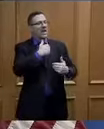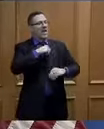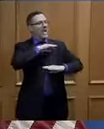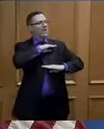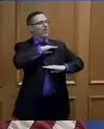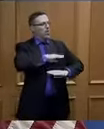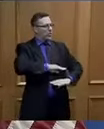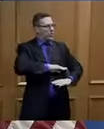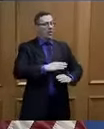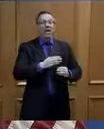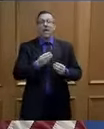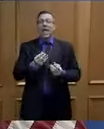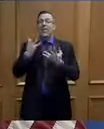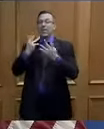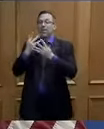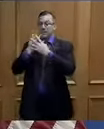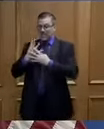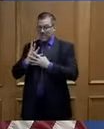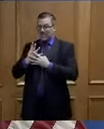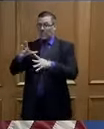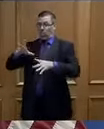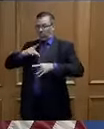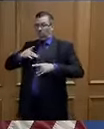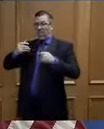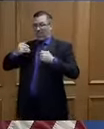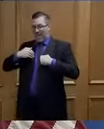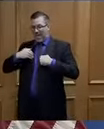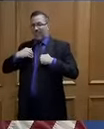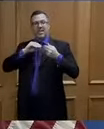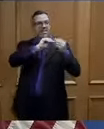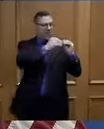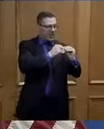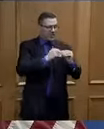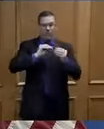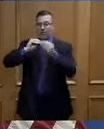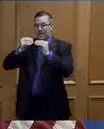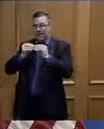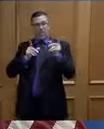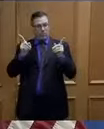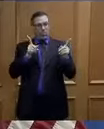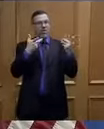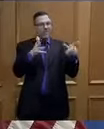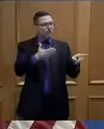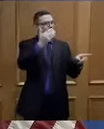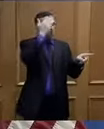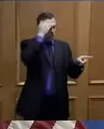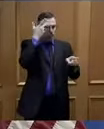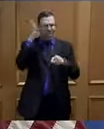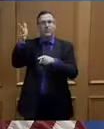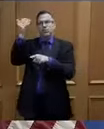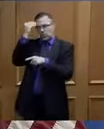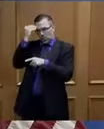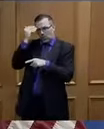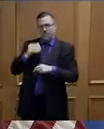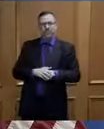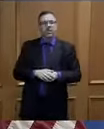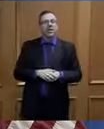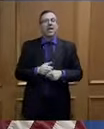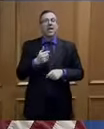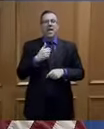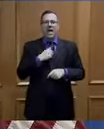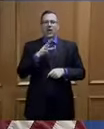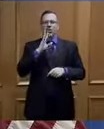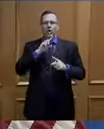positive. I have actually worked with, I've been in consultation with our former U.S. Senator